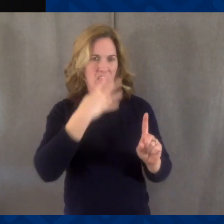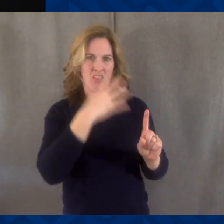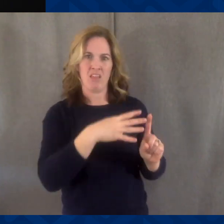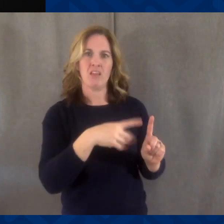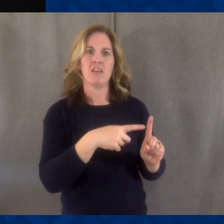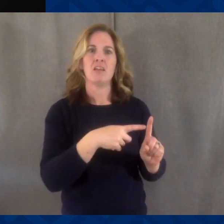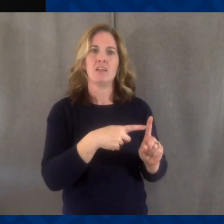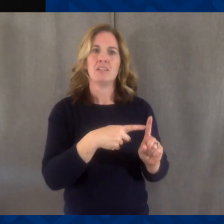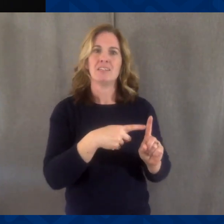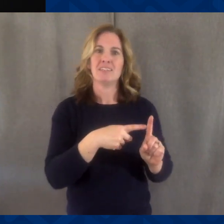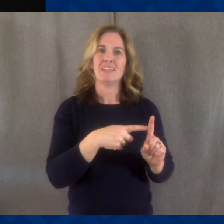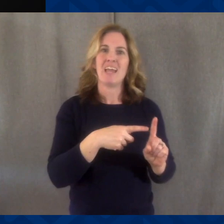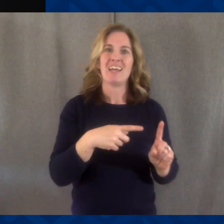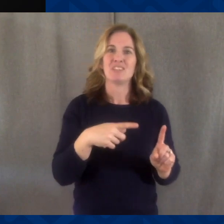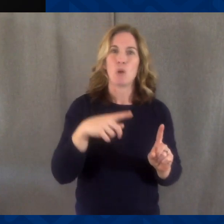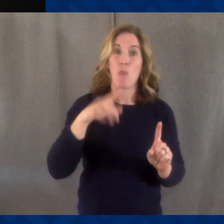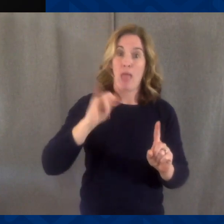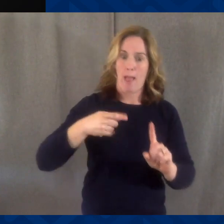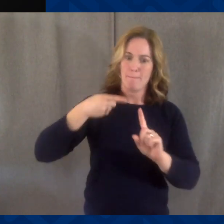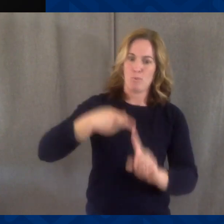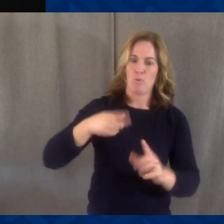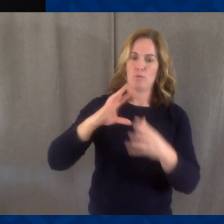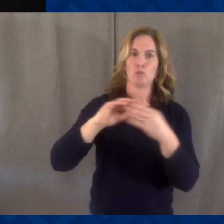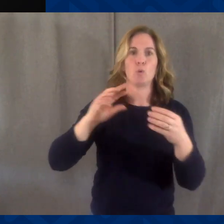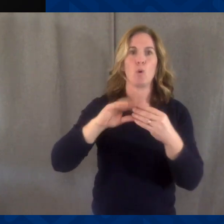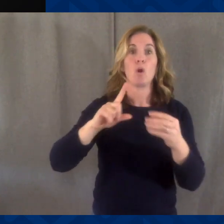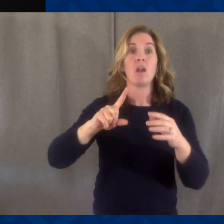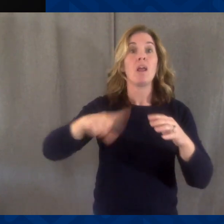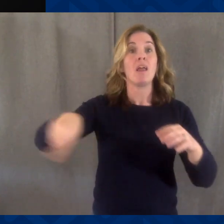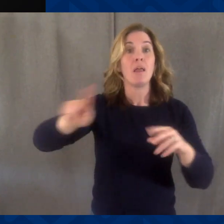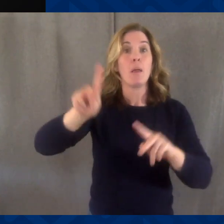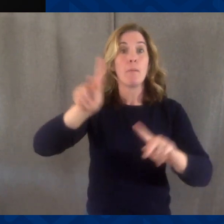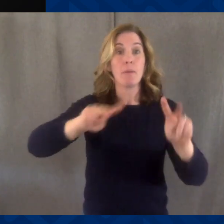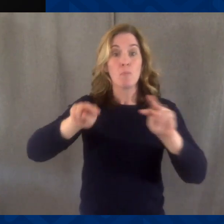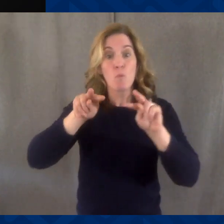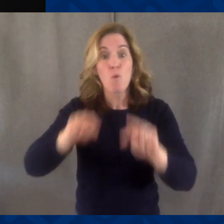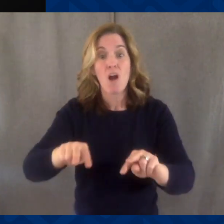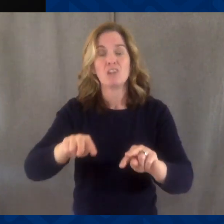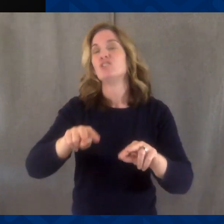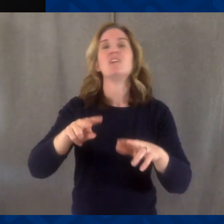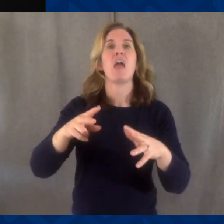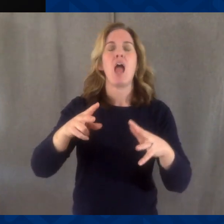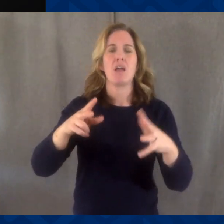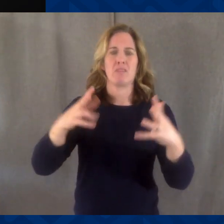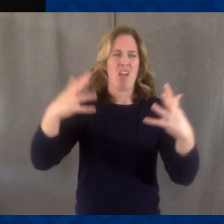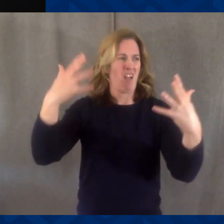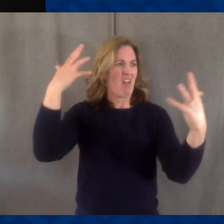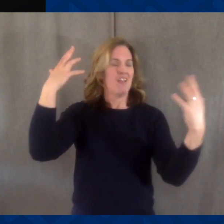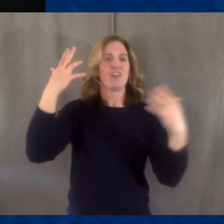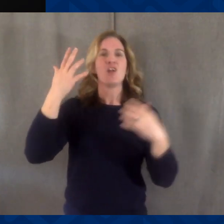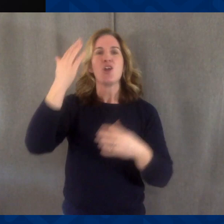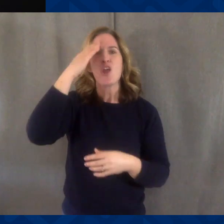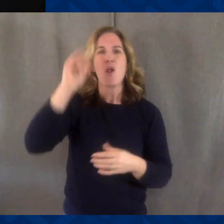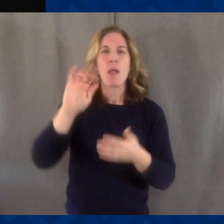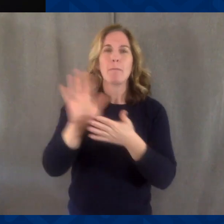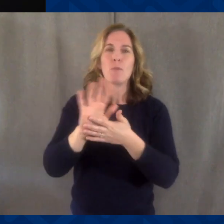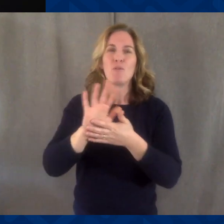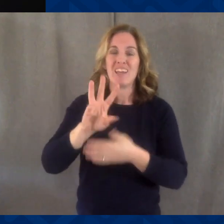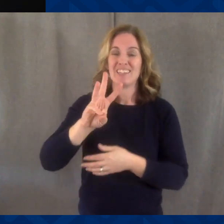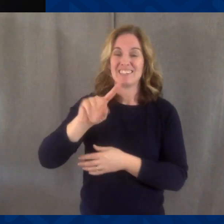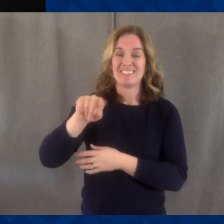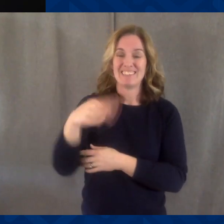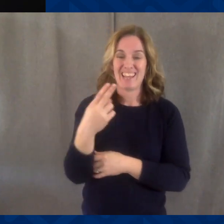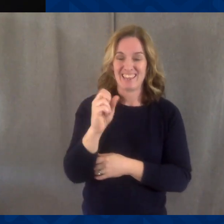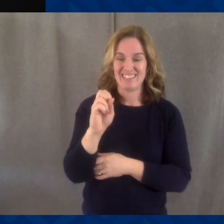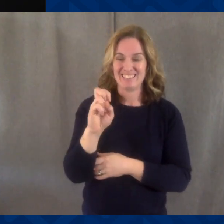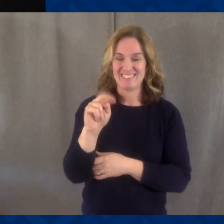crowd starts to lose their minds, because it's sort of like what happens when you watch The Sixth Sense for the first time and you find out that old boy's been dead